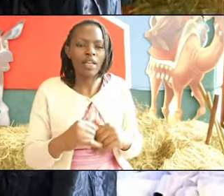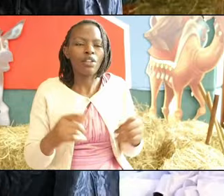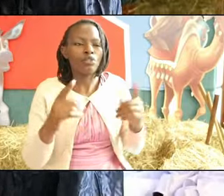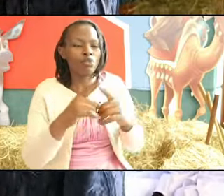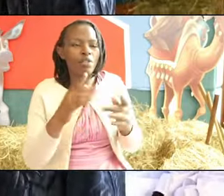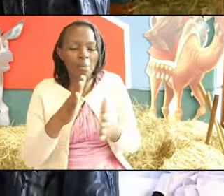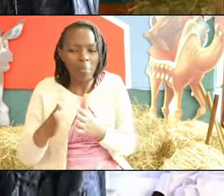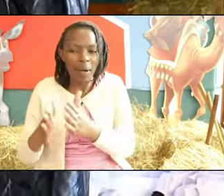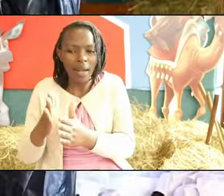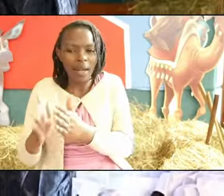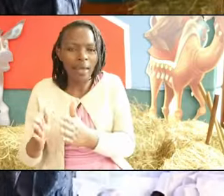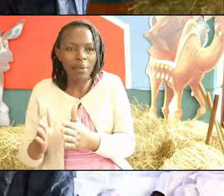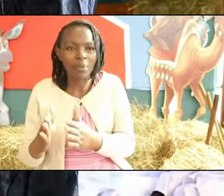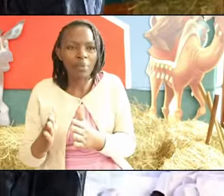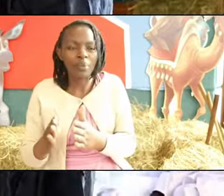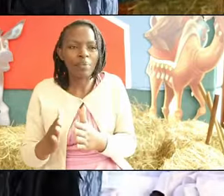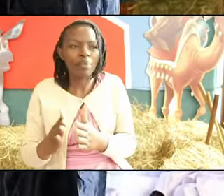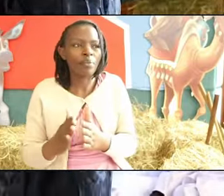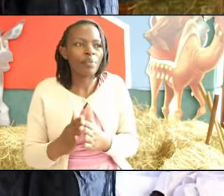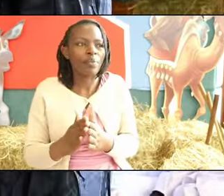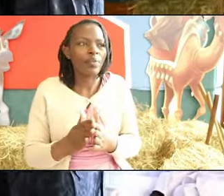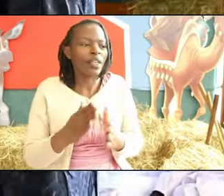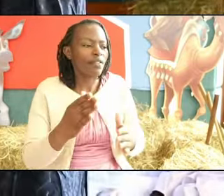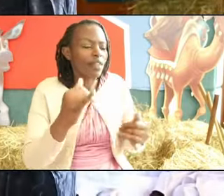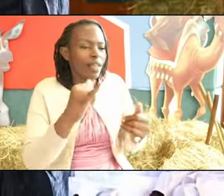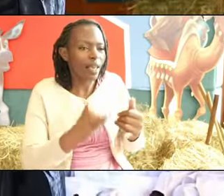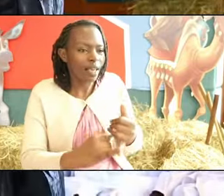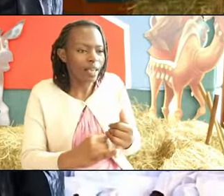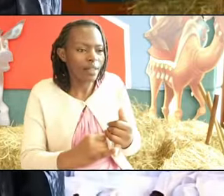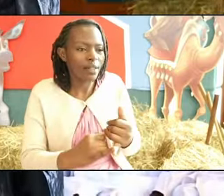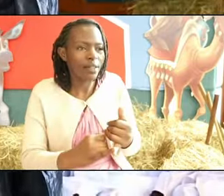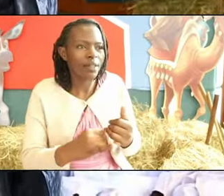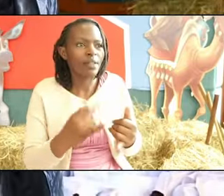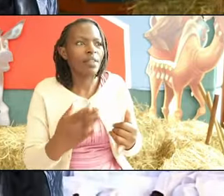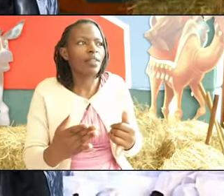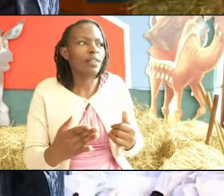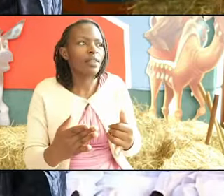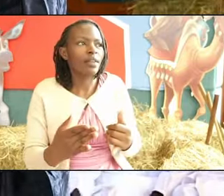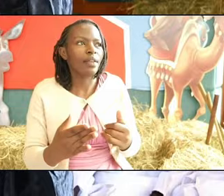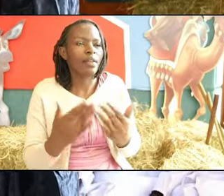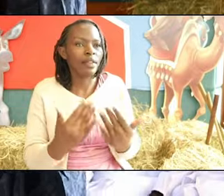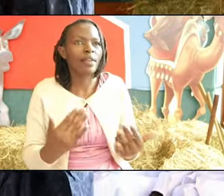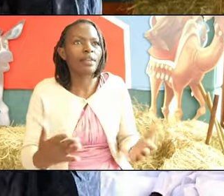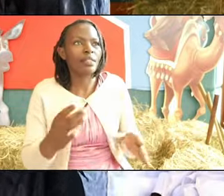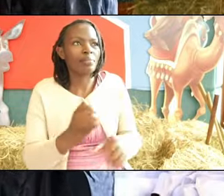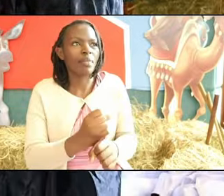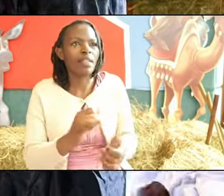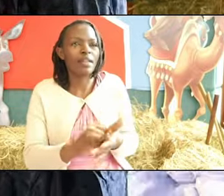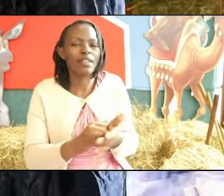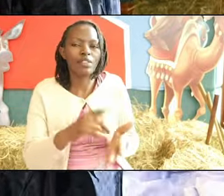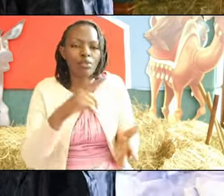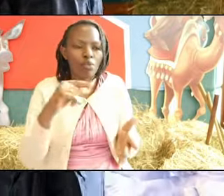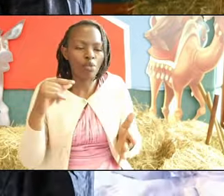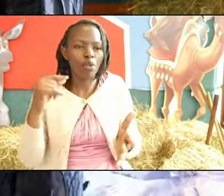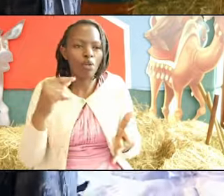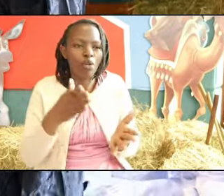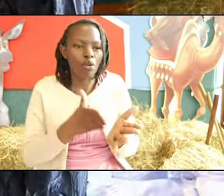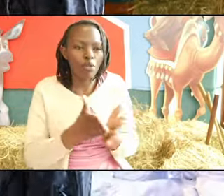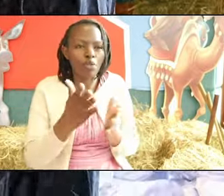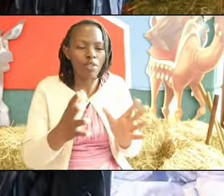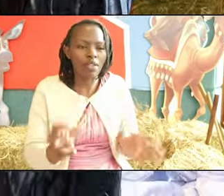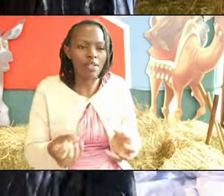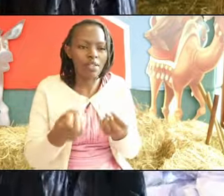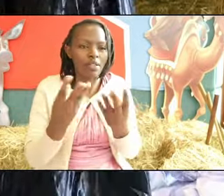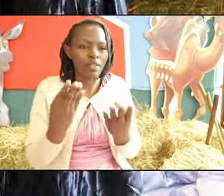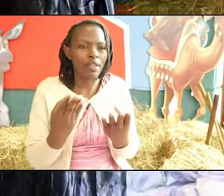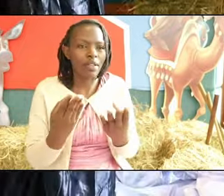plan. In the event he decides, the trick is to make sure that he doesn't go through with the sacrifice. In the